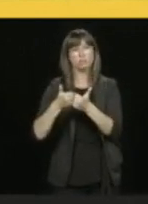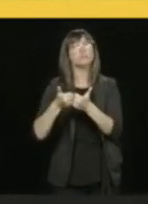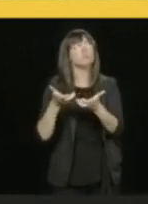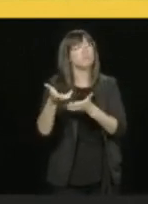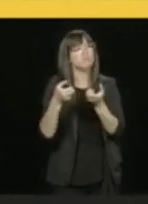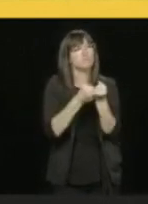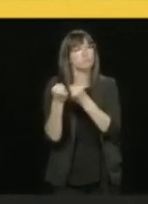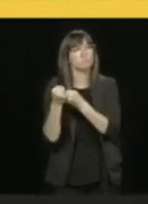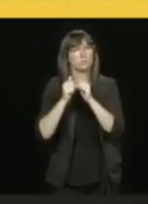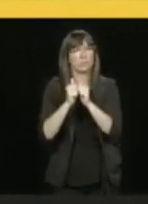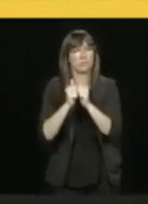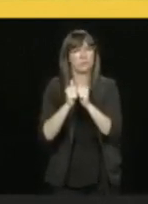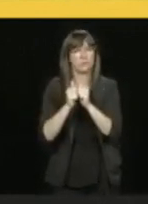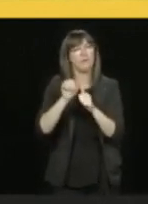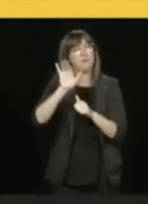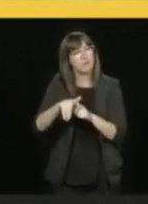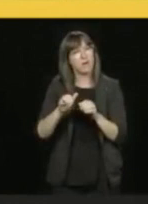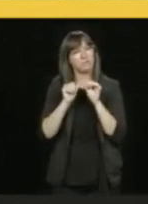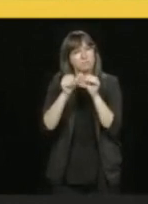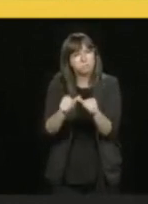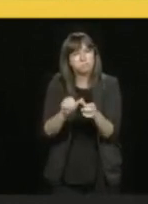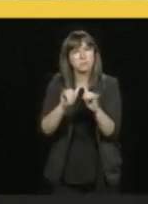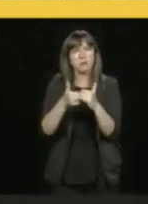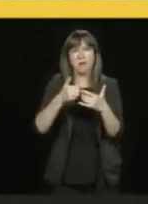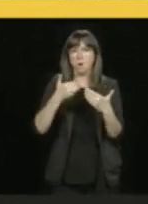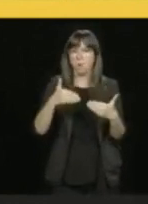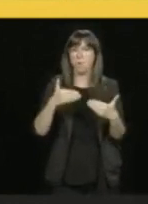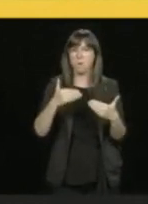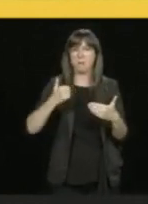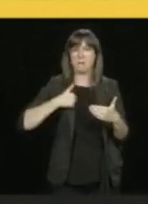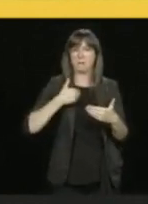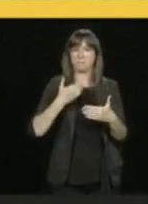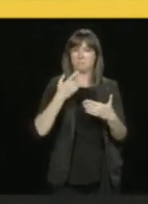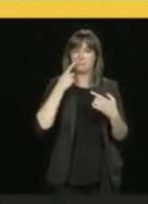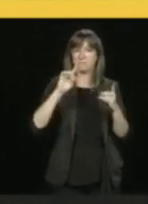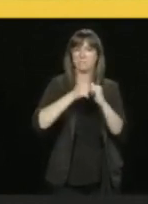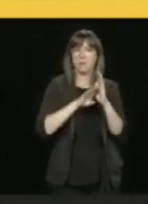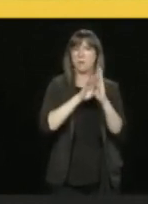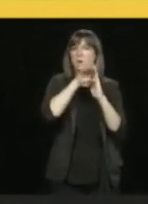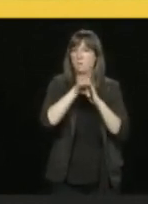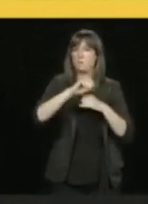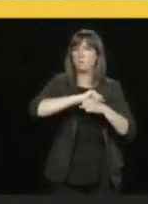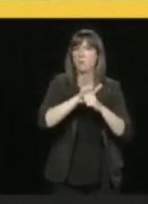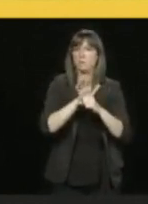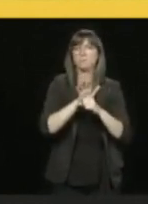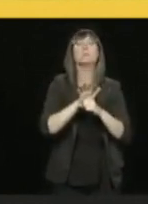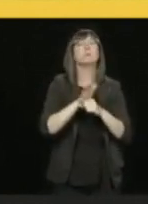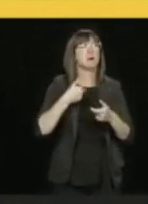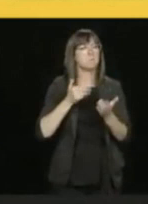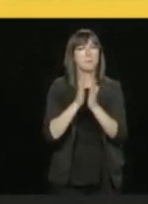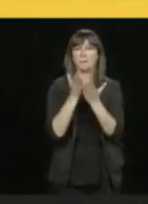is what has helped us to manage the crisis better than many others. This is not the first time our country has been called to stand united and